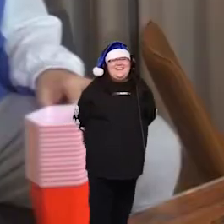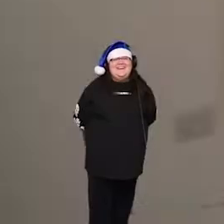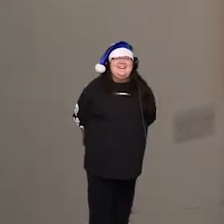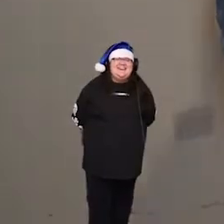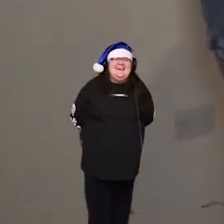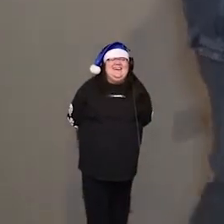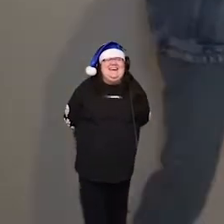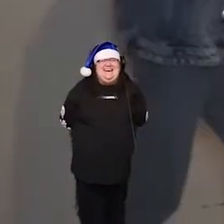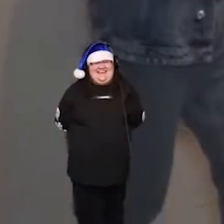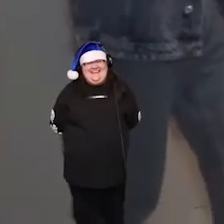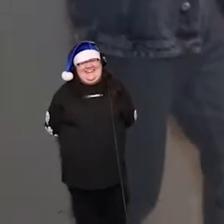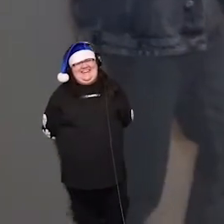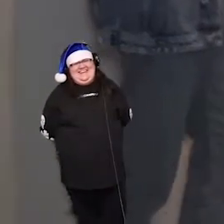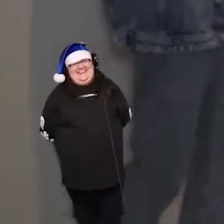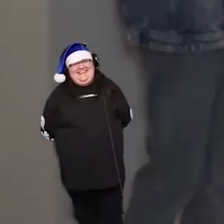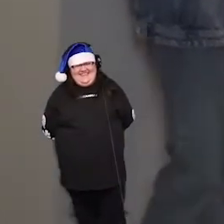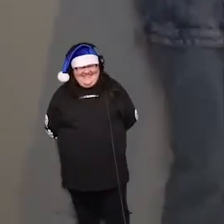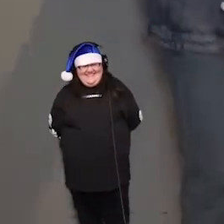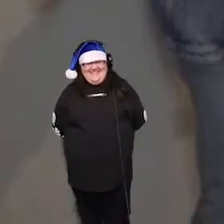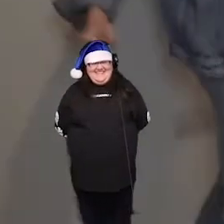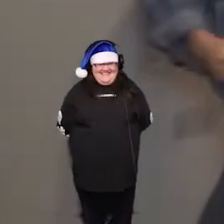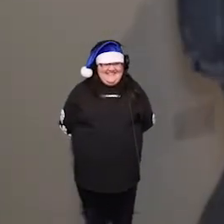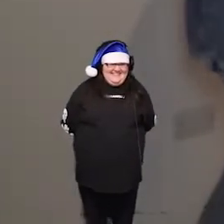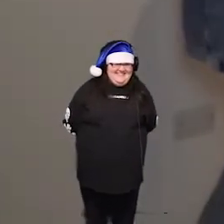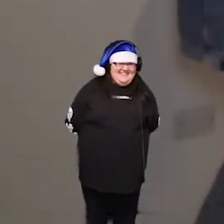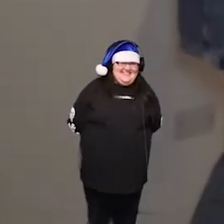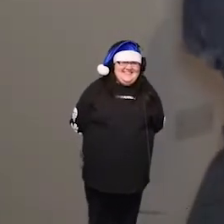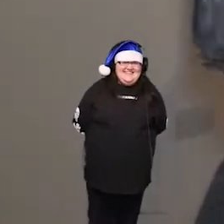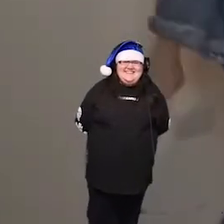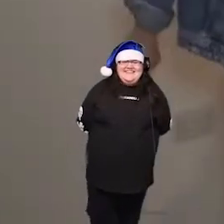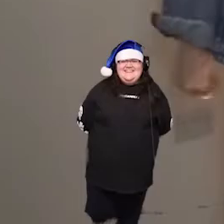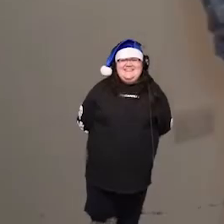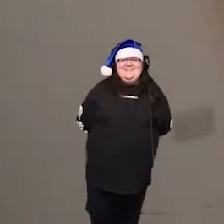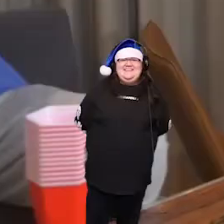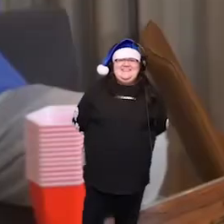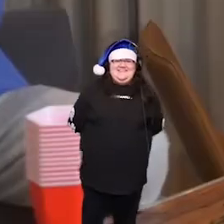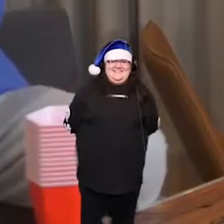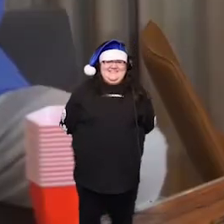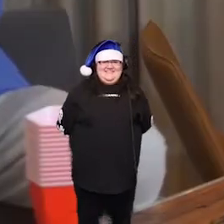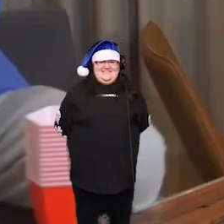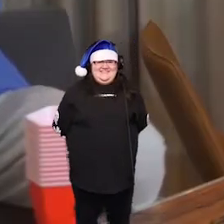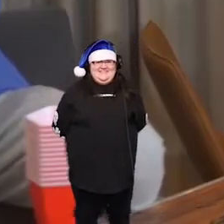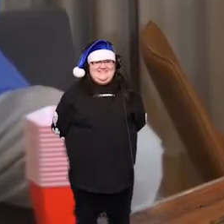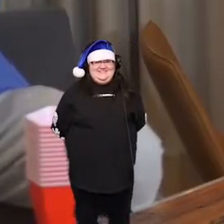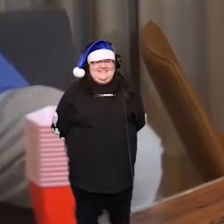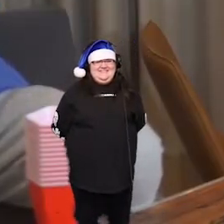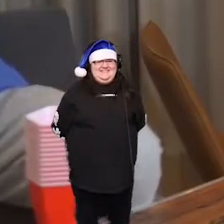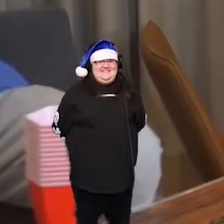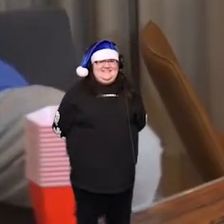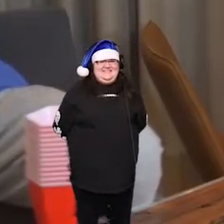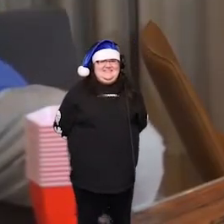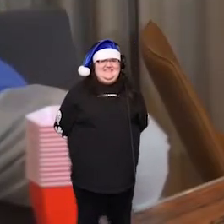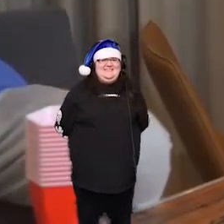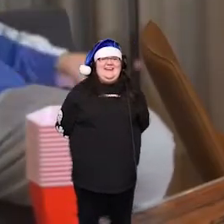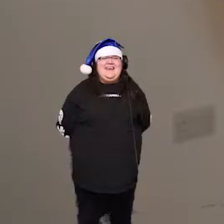Wrong one, Lauren. You bastard! Drink that. Oh, God.